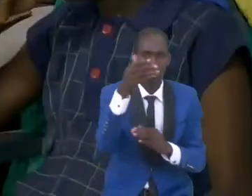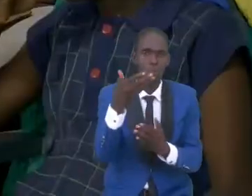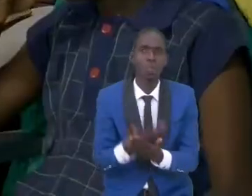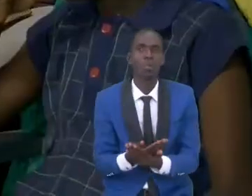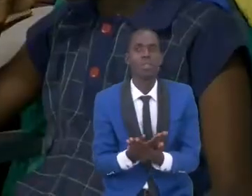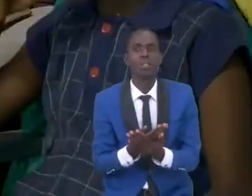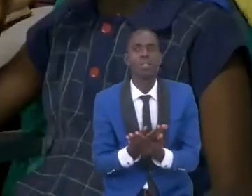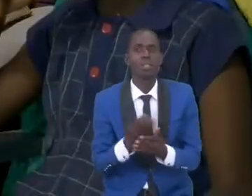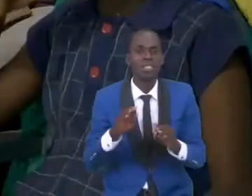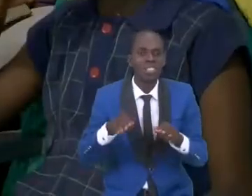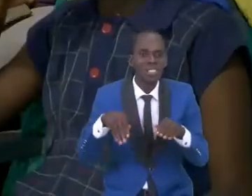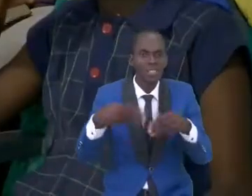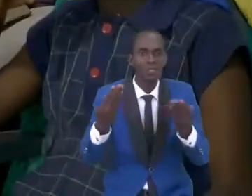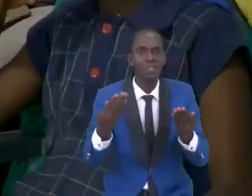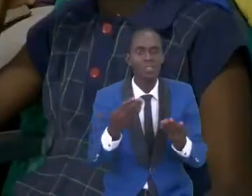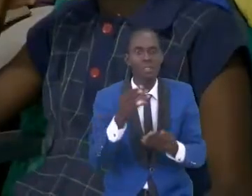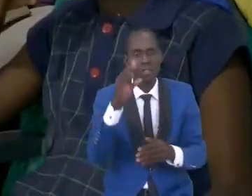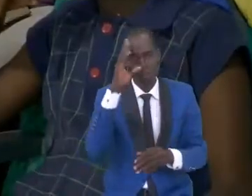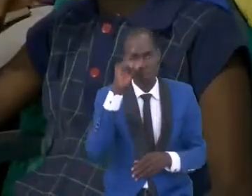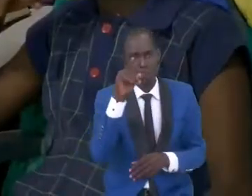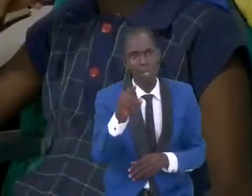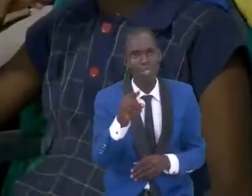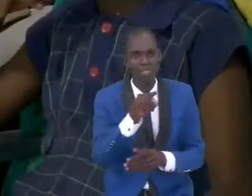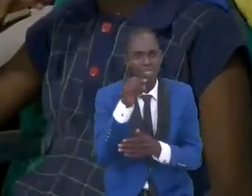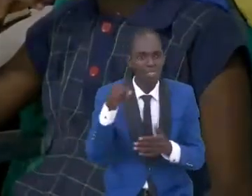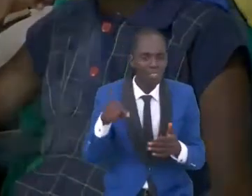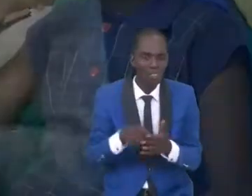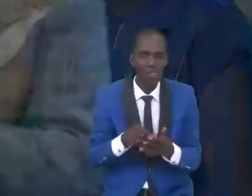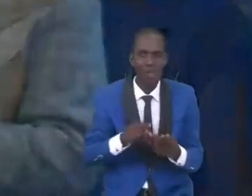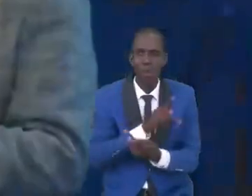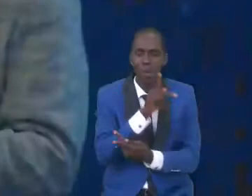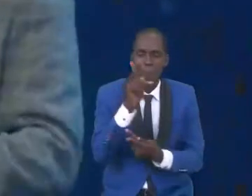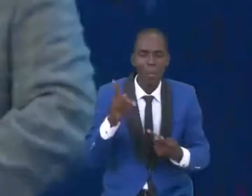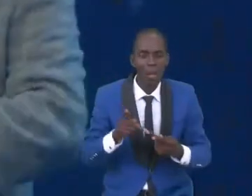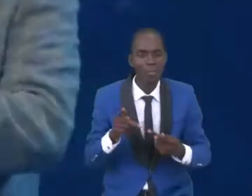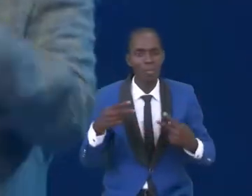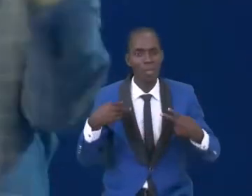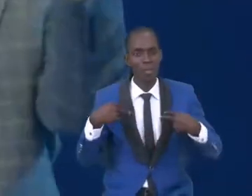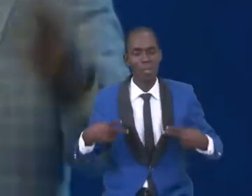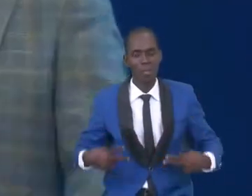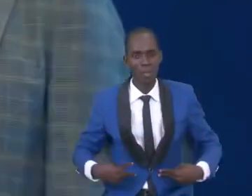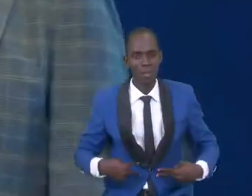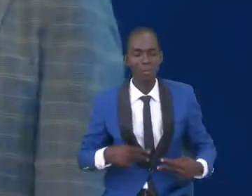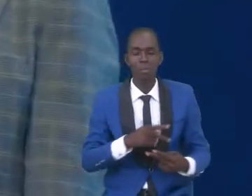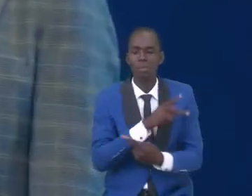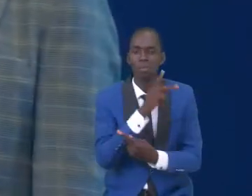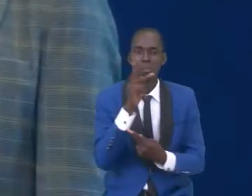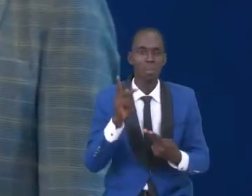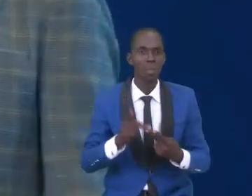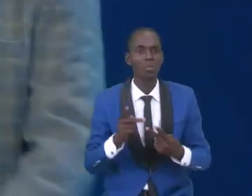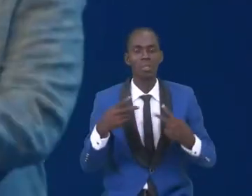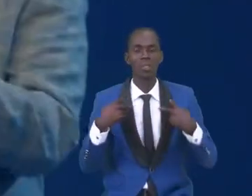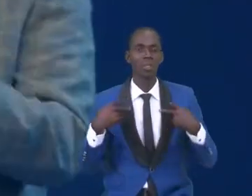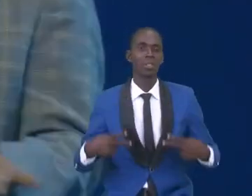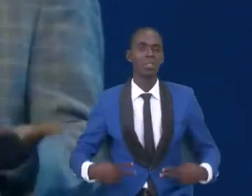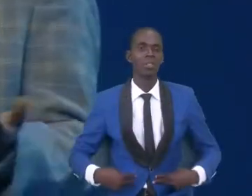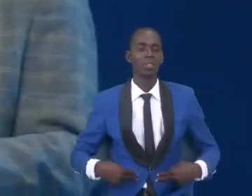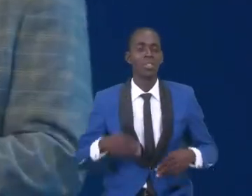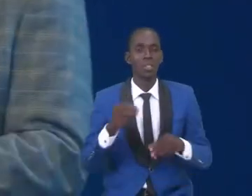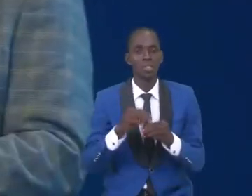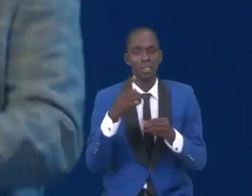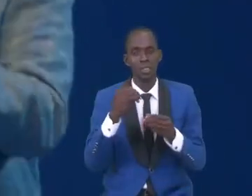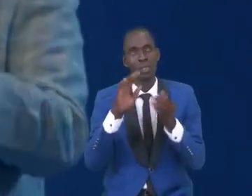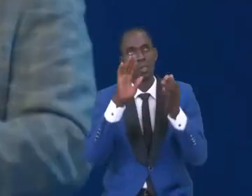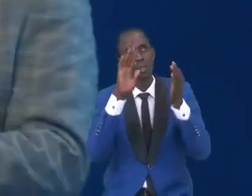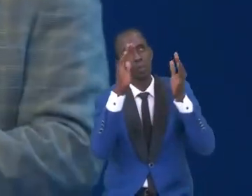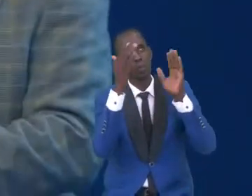Giving him this perfect soundness. Perfect soundness. In the